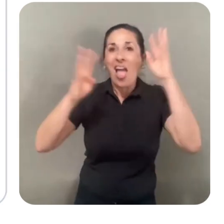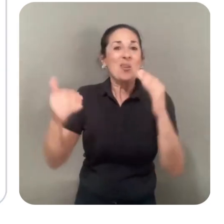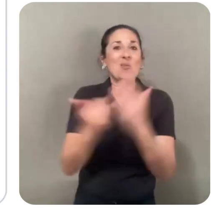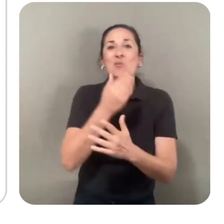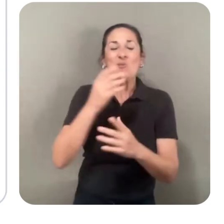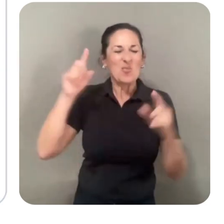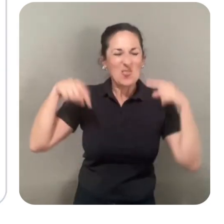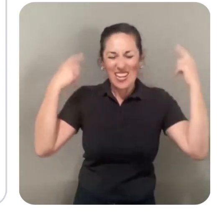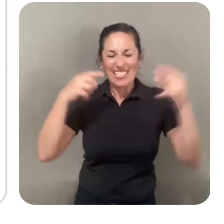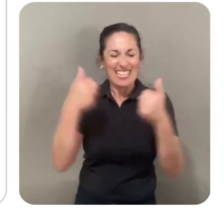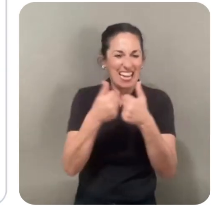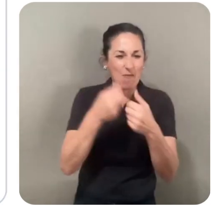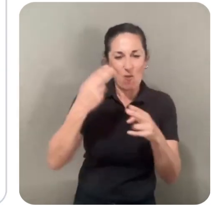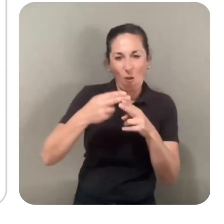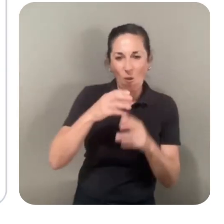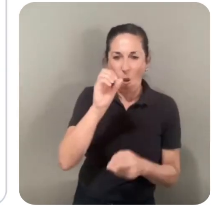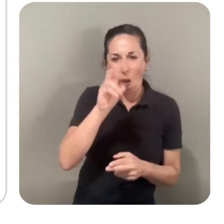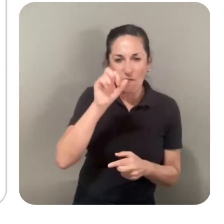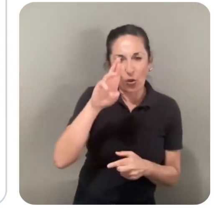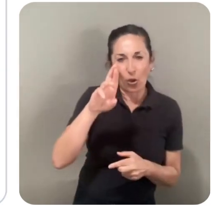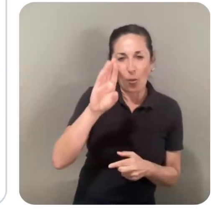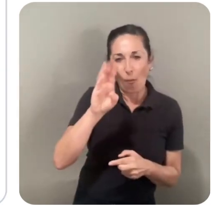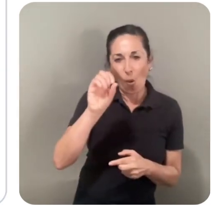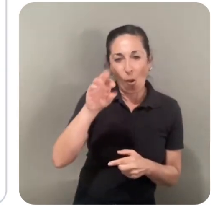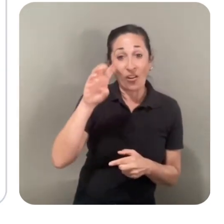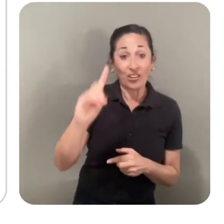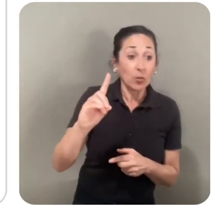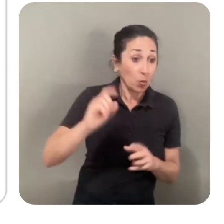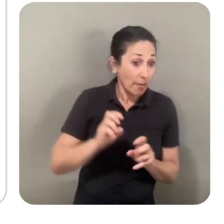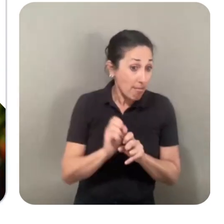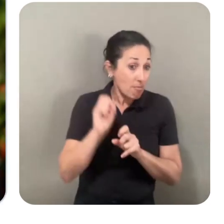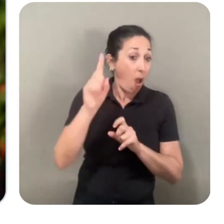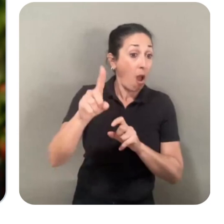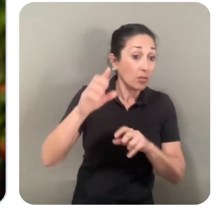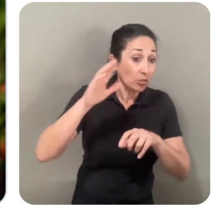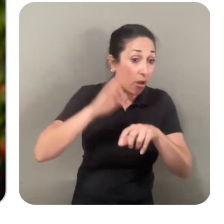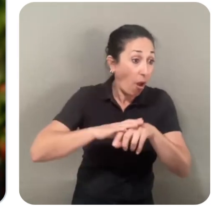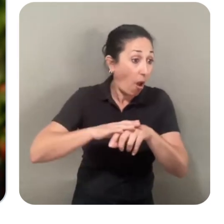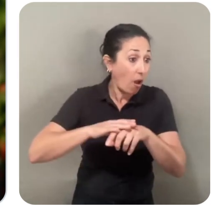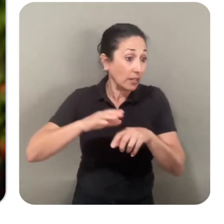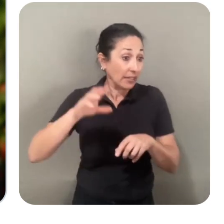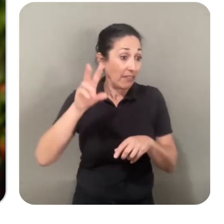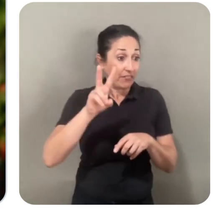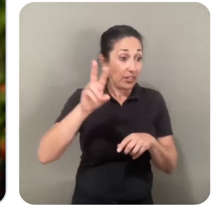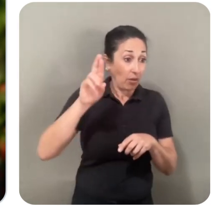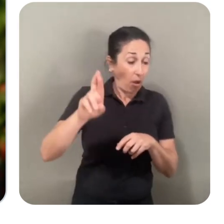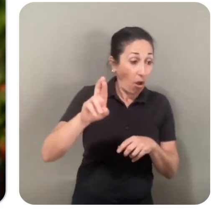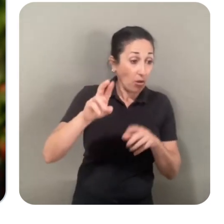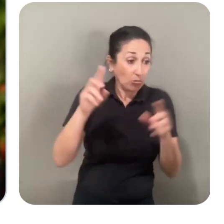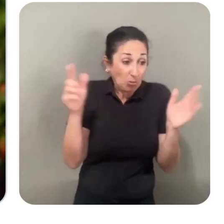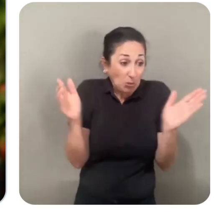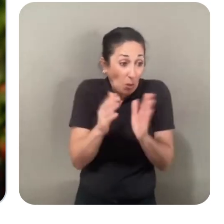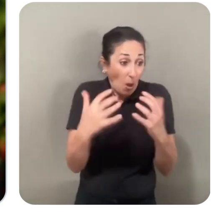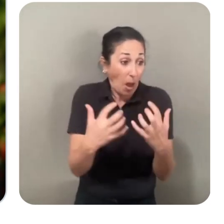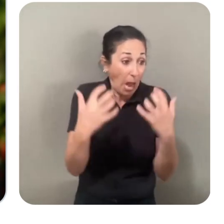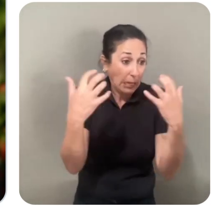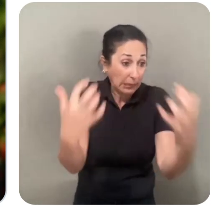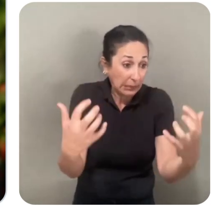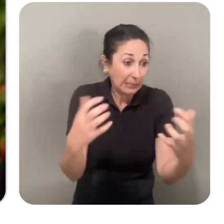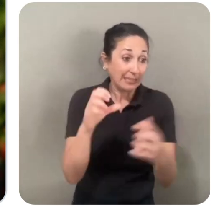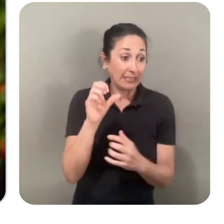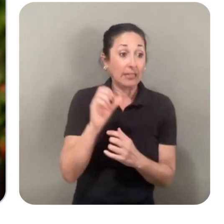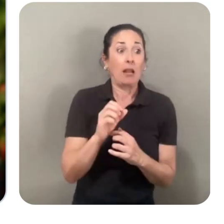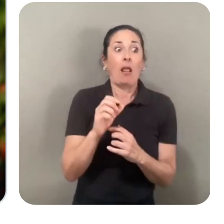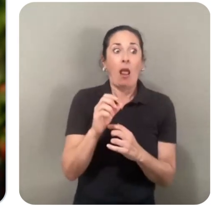Overboard, which we launched on Steam VR to a tiny audience. The game's trailer posted on Reddit was enough to